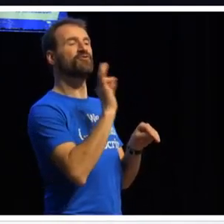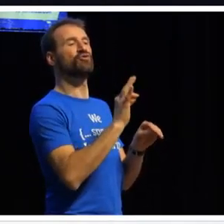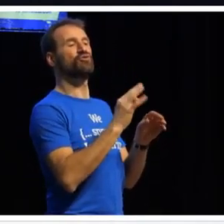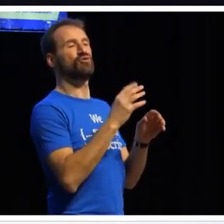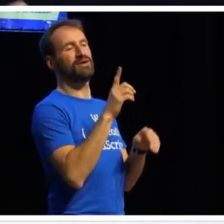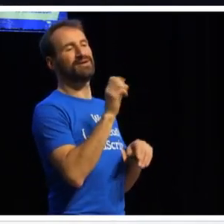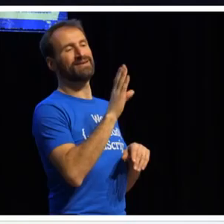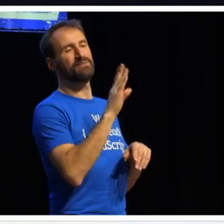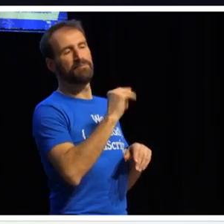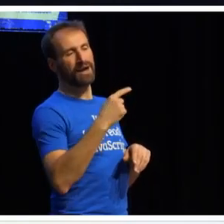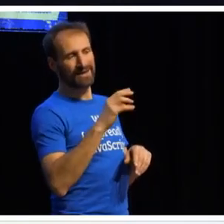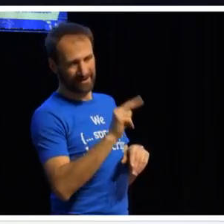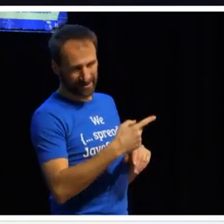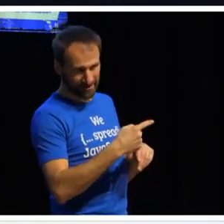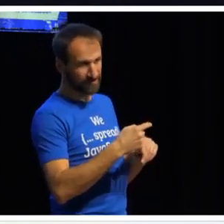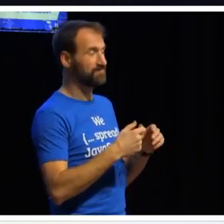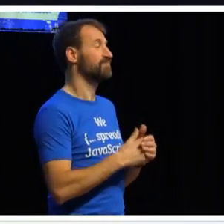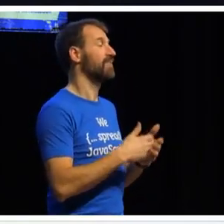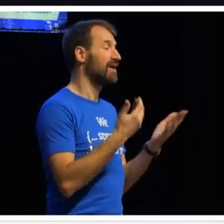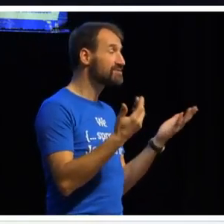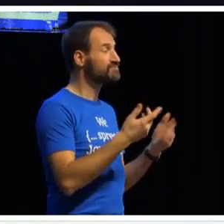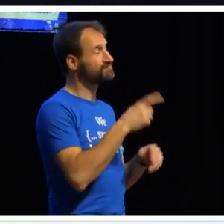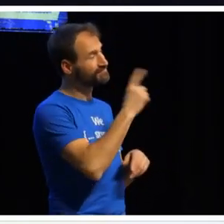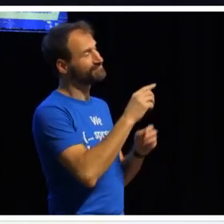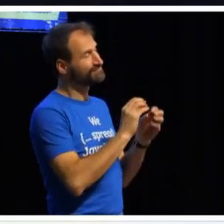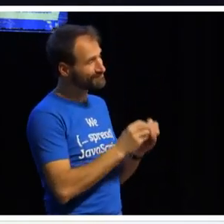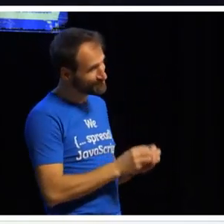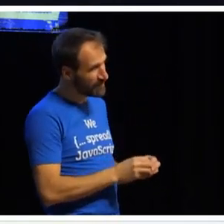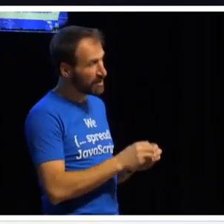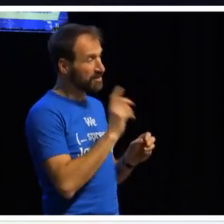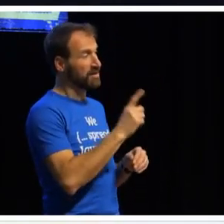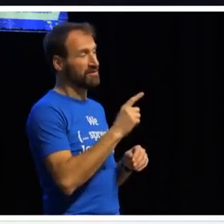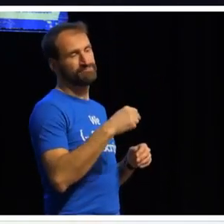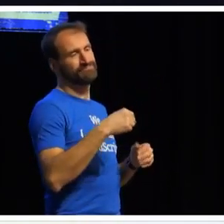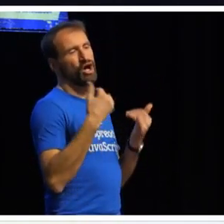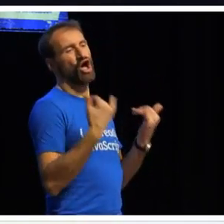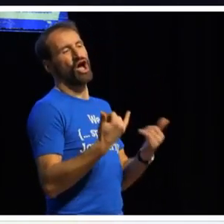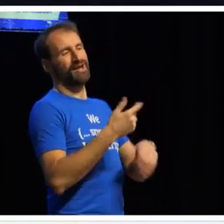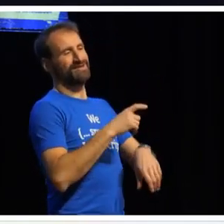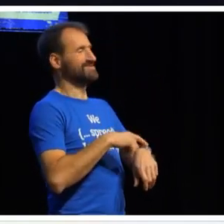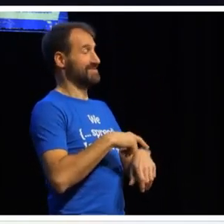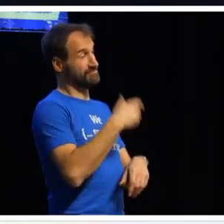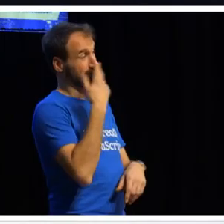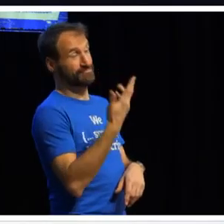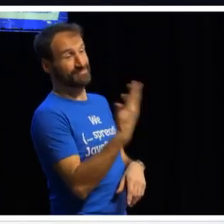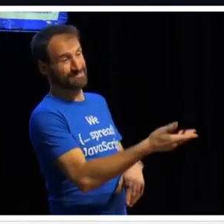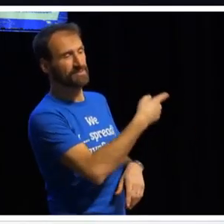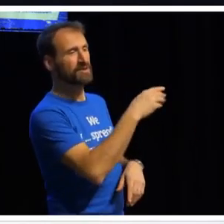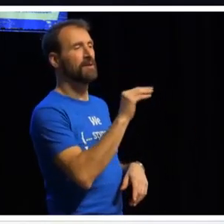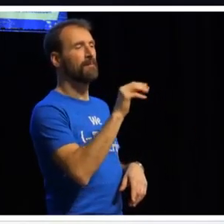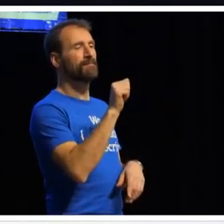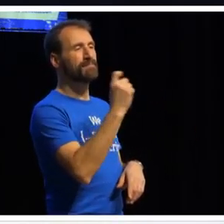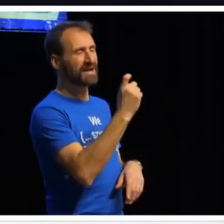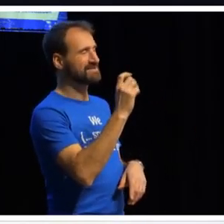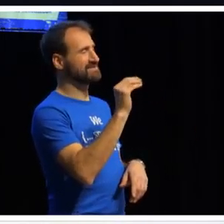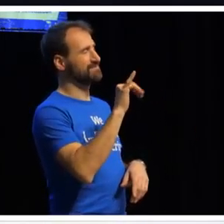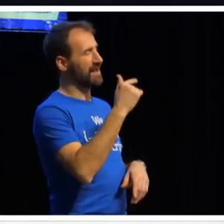can't you do something similar now? Well, it turns out you can. This is called the Maximite. It's a really neat little